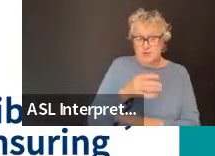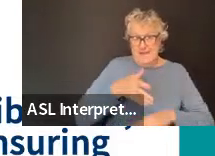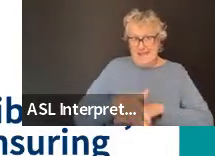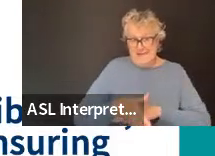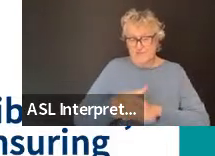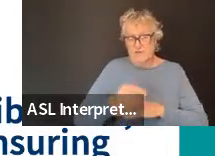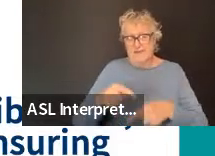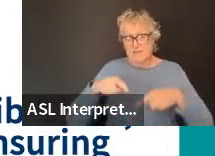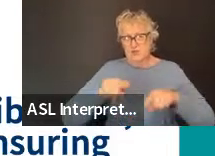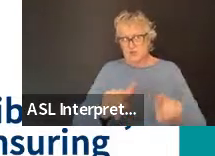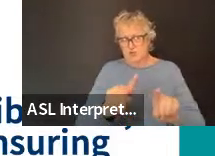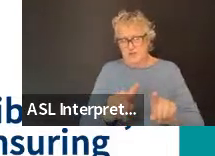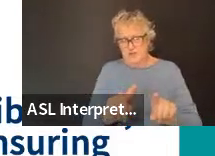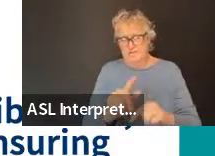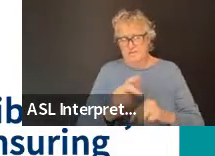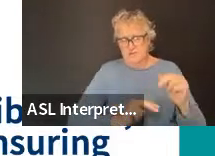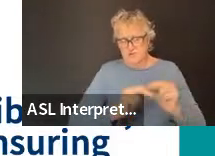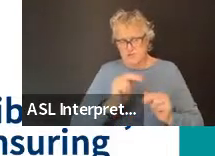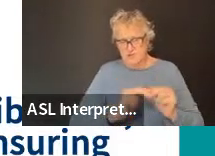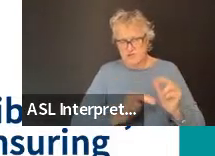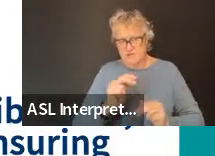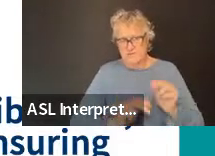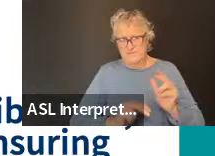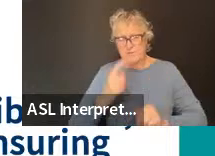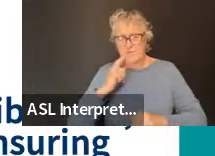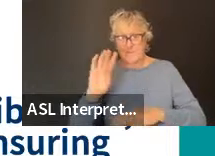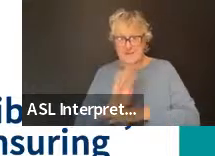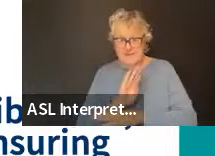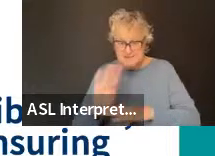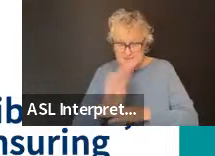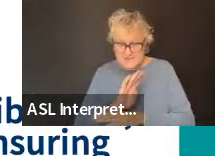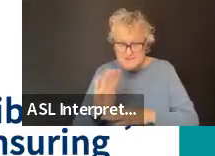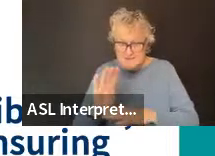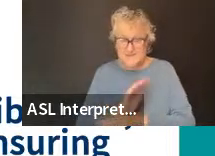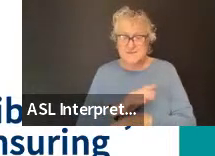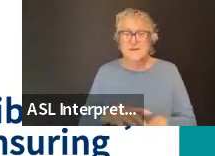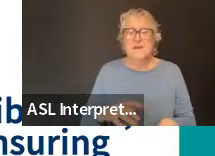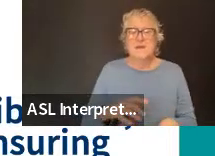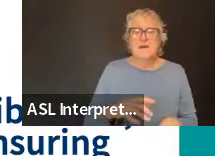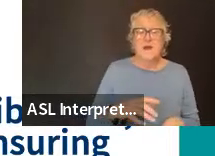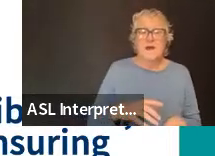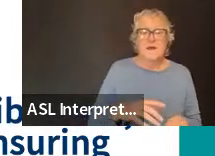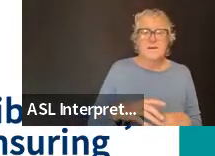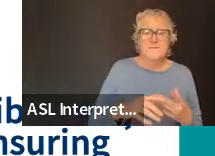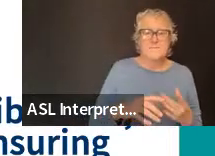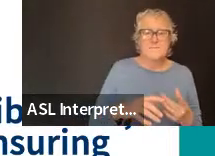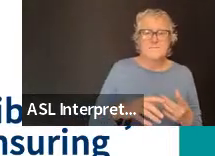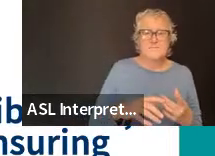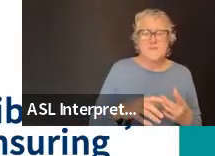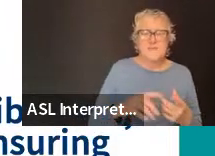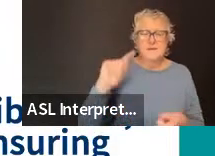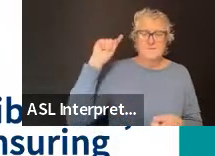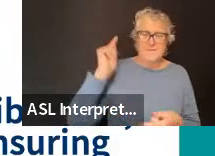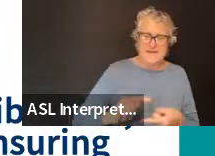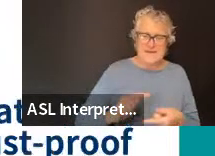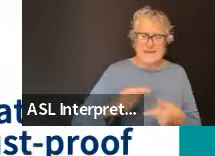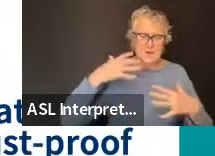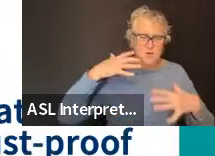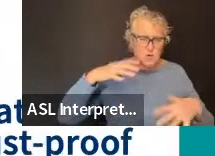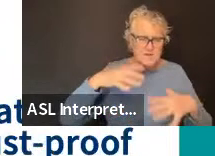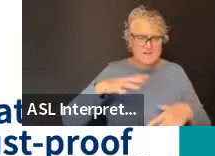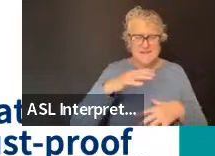closures of sidewalks, bike lanes, and bus lanes near construction sites to minimize impacts on non-motorized transit. Next slide,